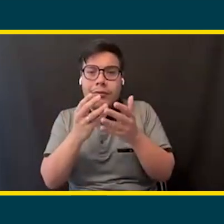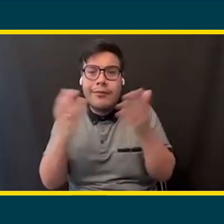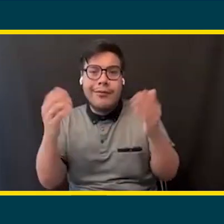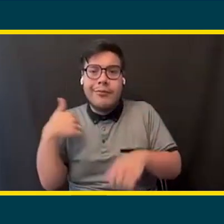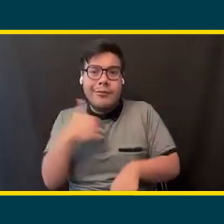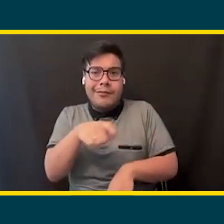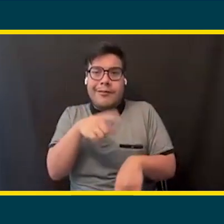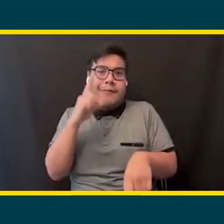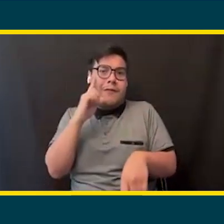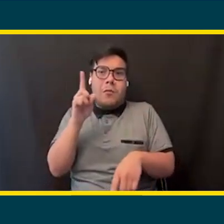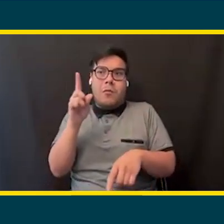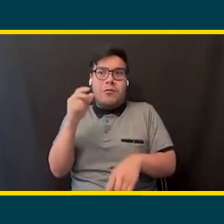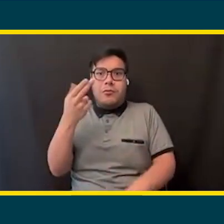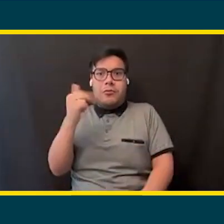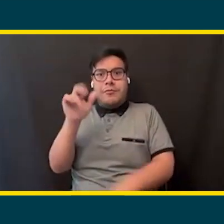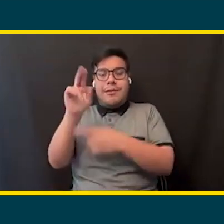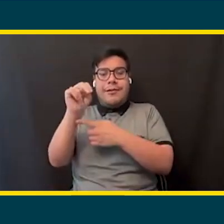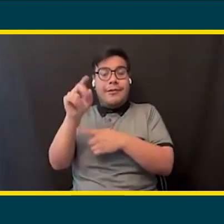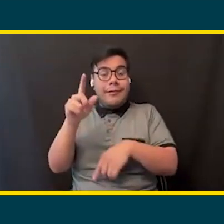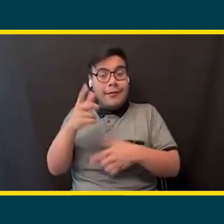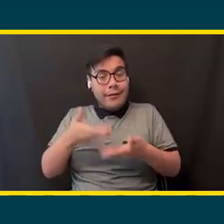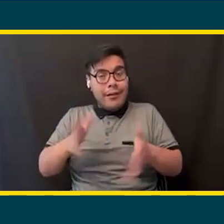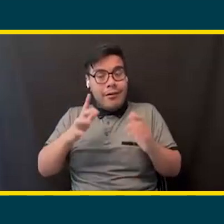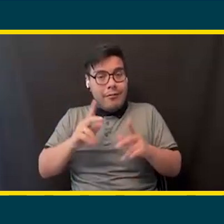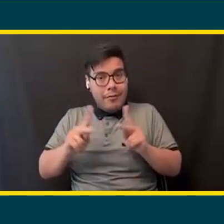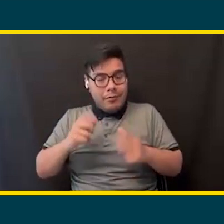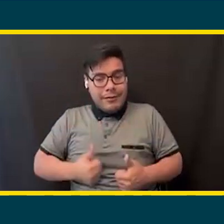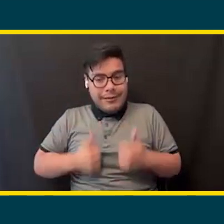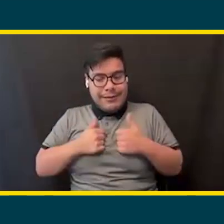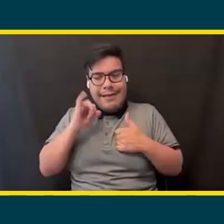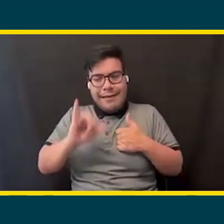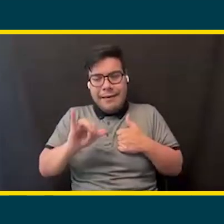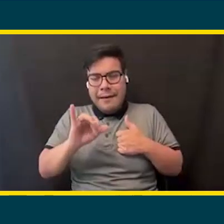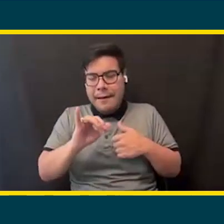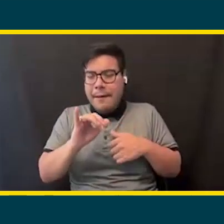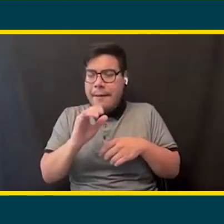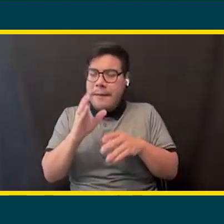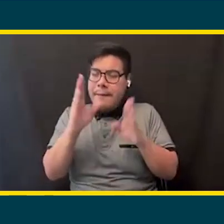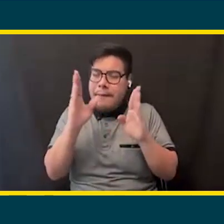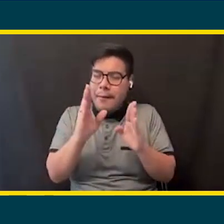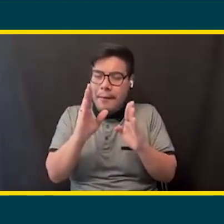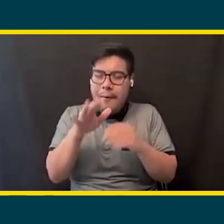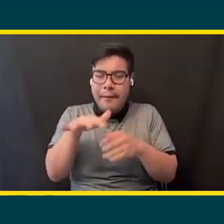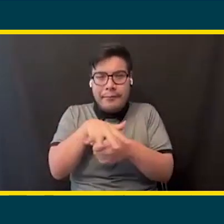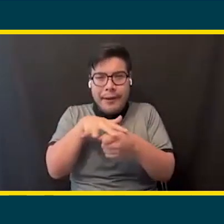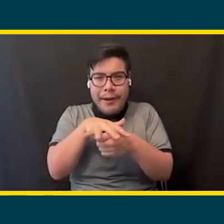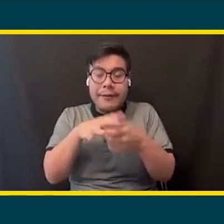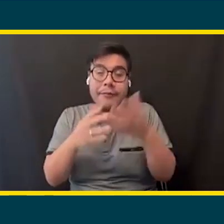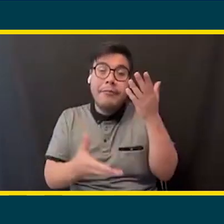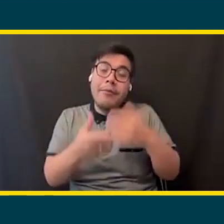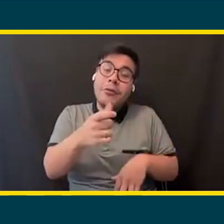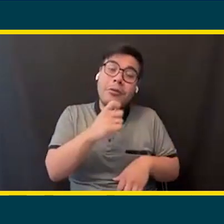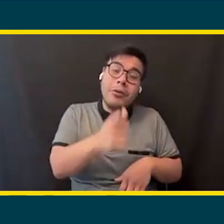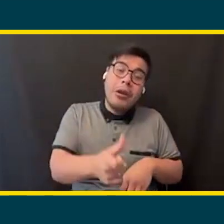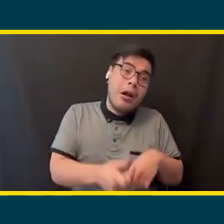because allowing people to exist in that liminal space, like you said, where you might not be one thing or the other.